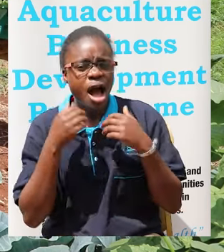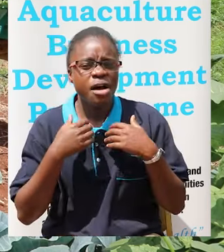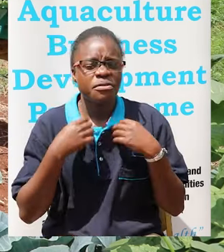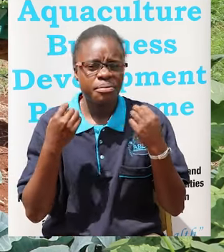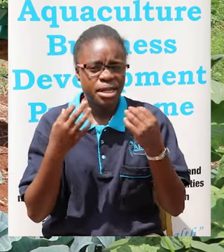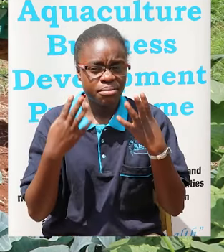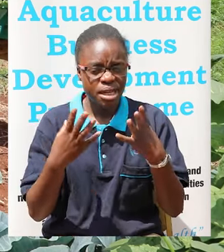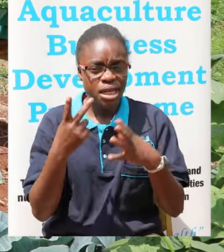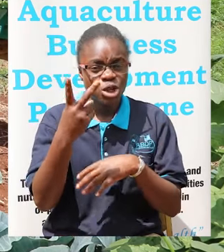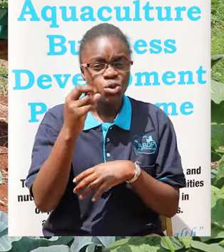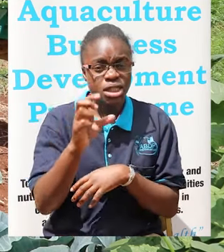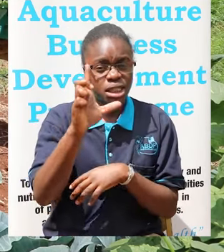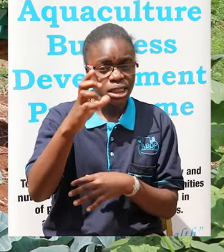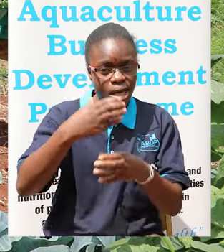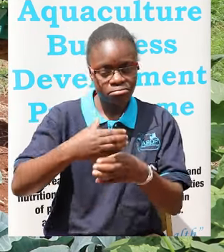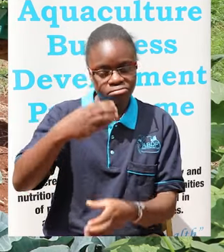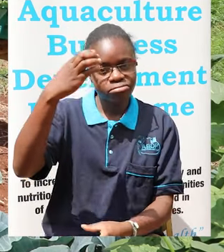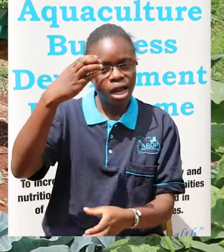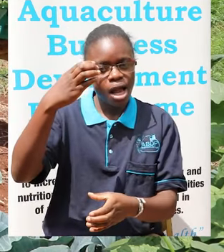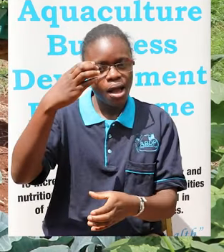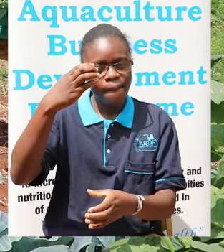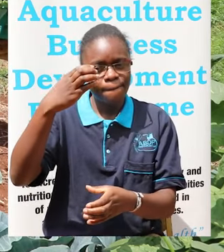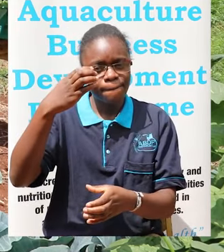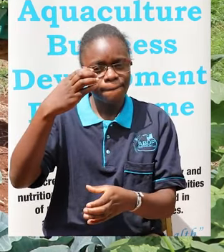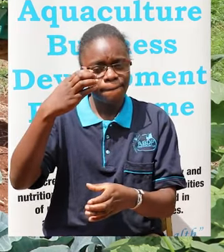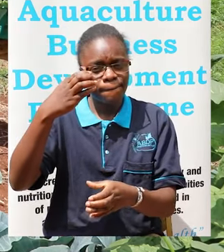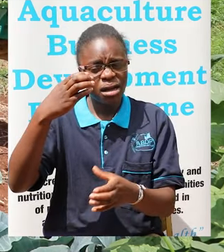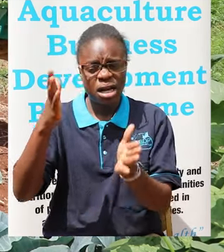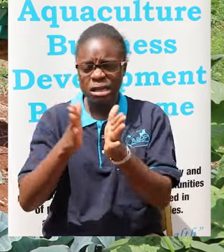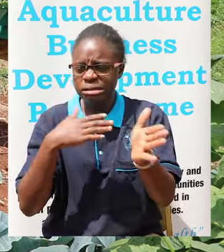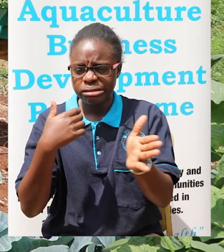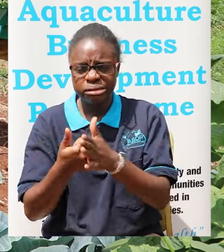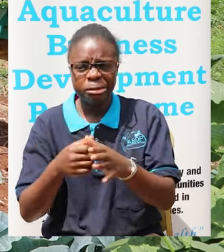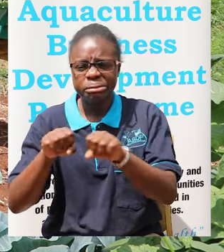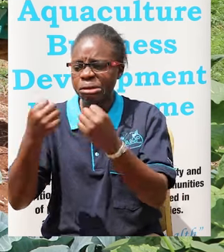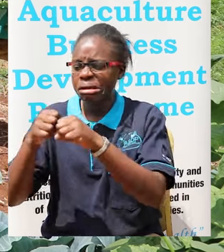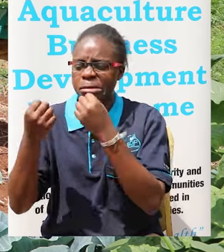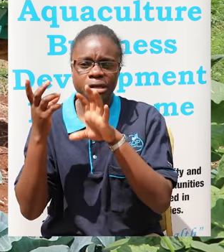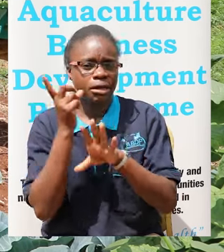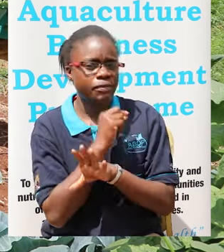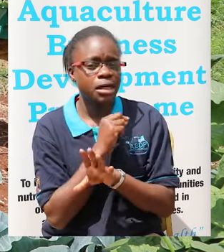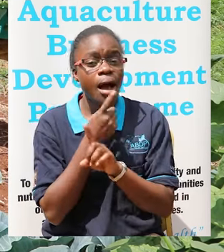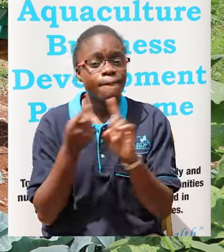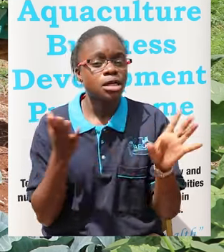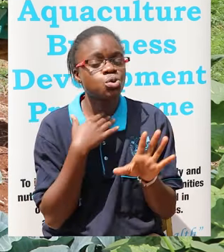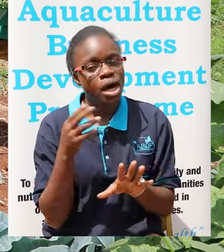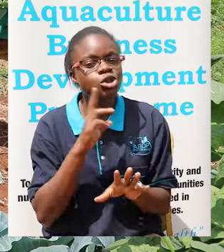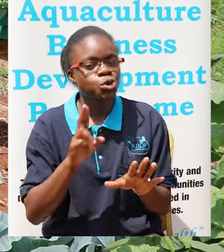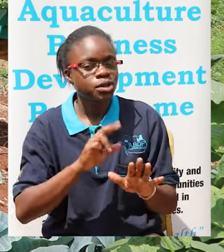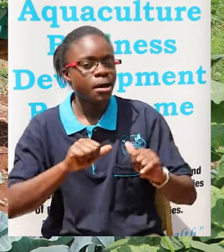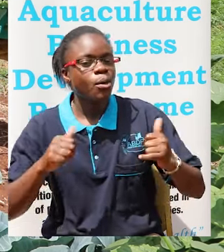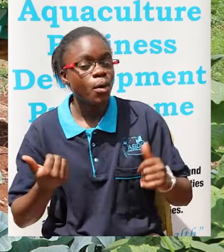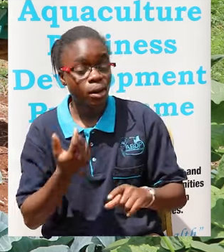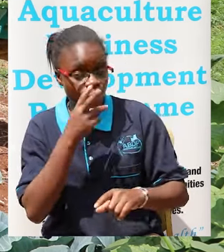gardening. These are 20 liter jerry cans that are spoiled, but we want to turn them into food production. I also